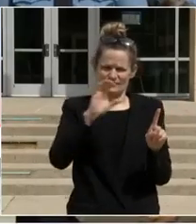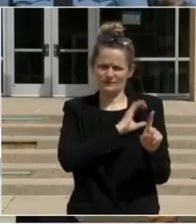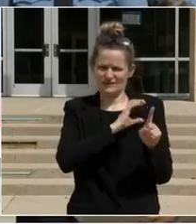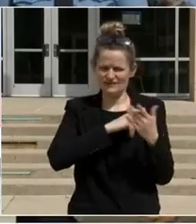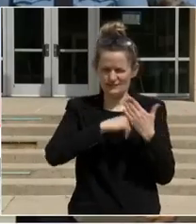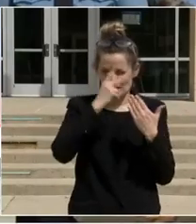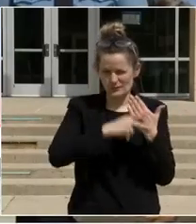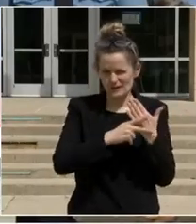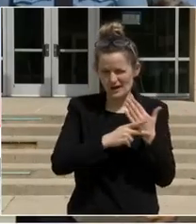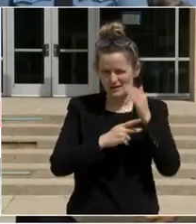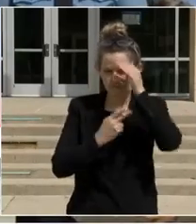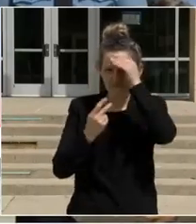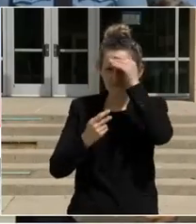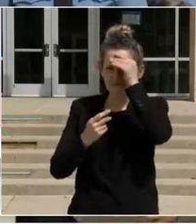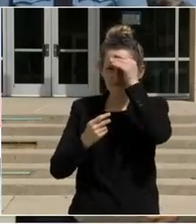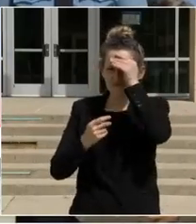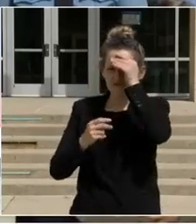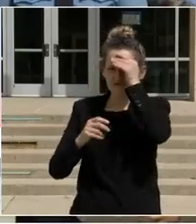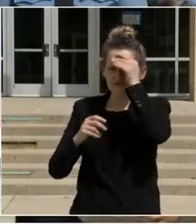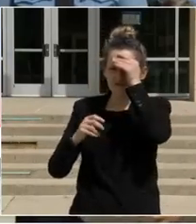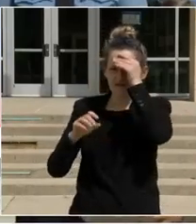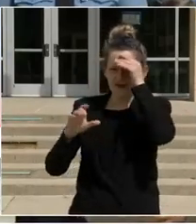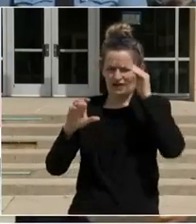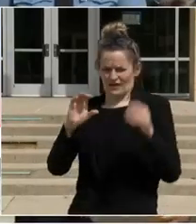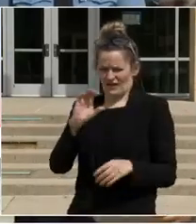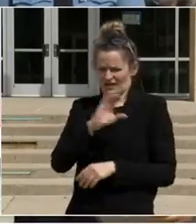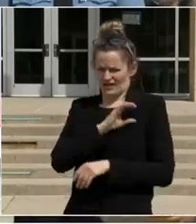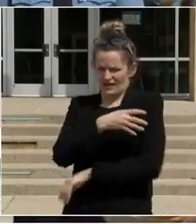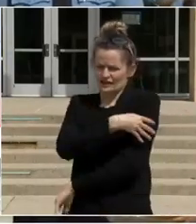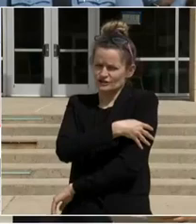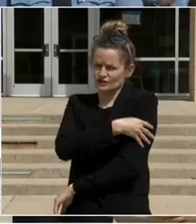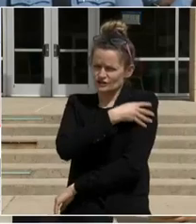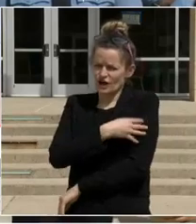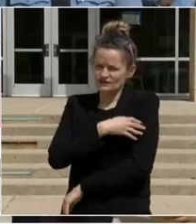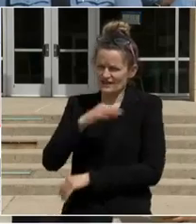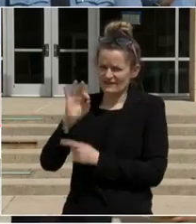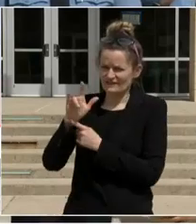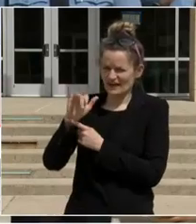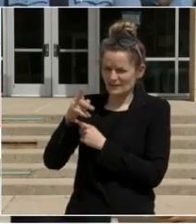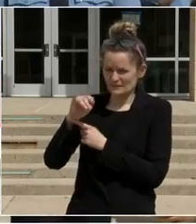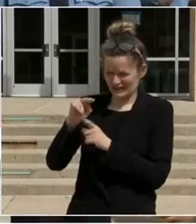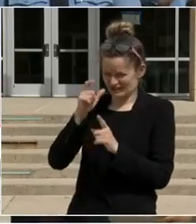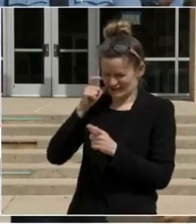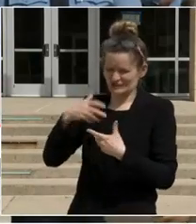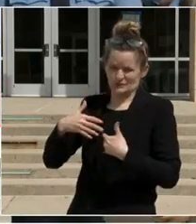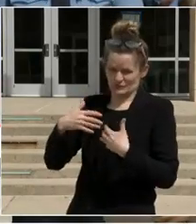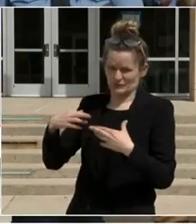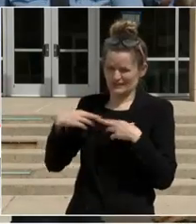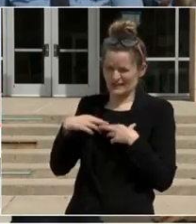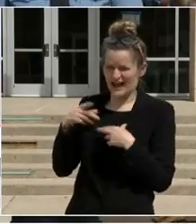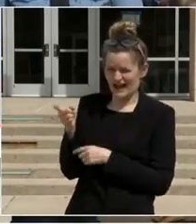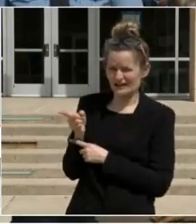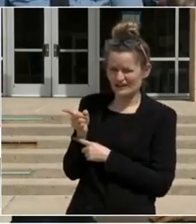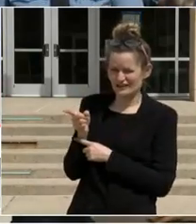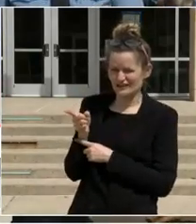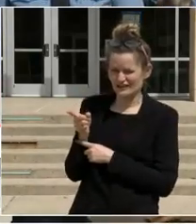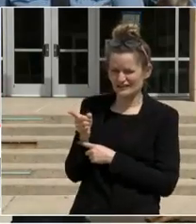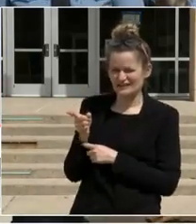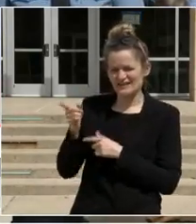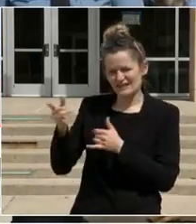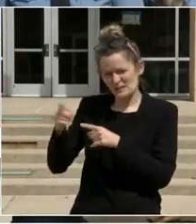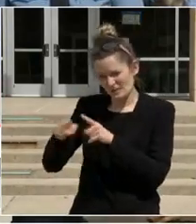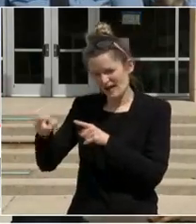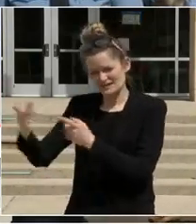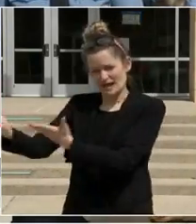Flipping, as an example. I'm embarrassing her a little bit, but she retired as a sergeant, but she's coming back as a senior police officer to work